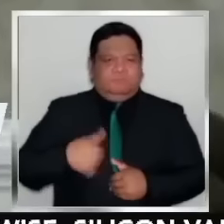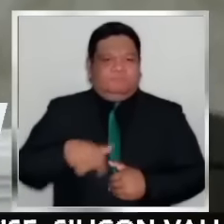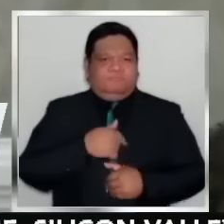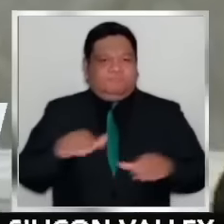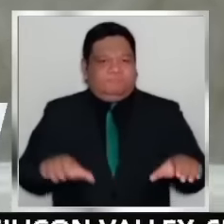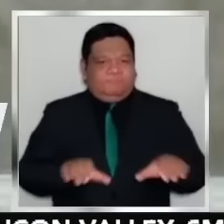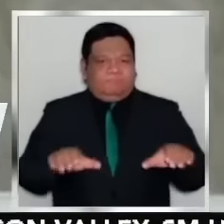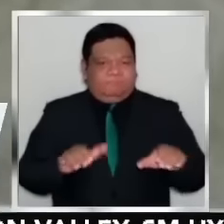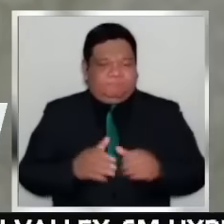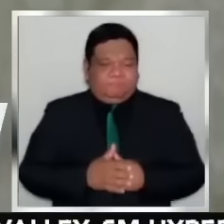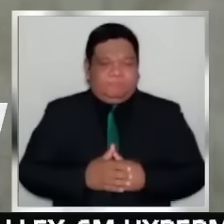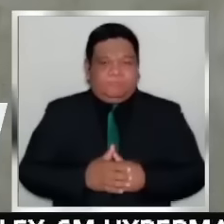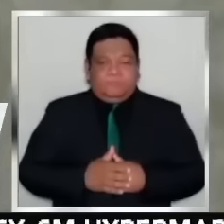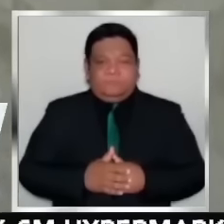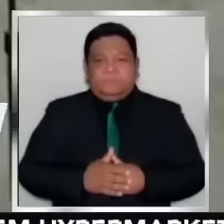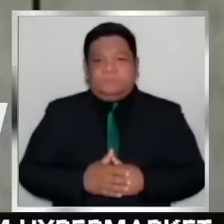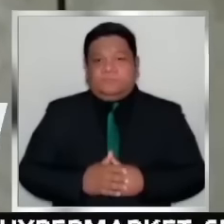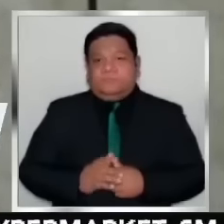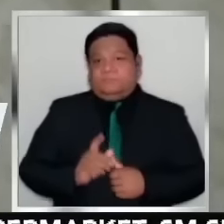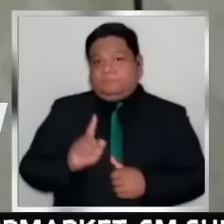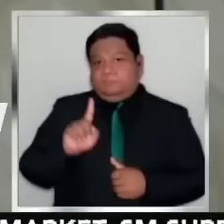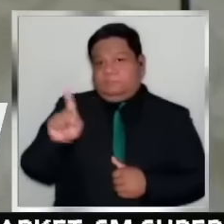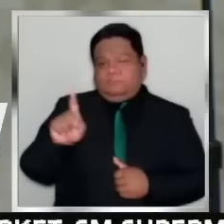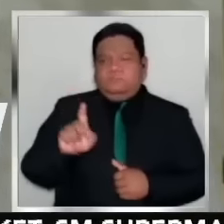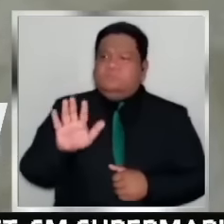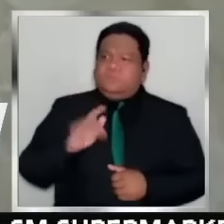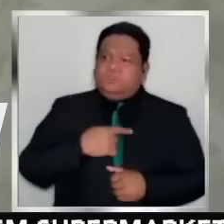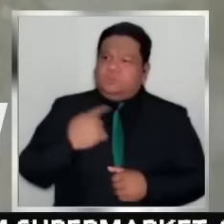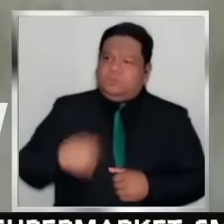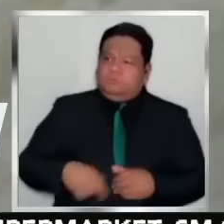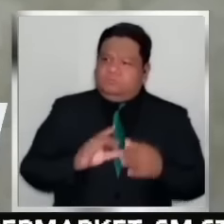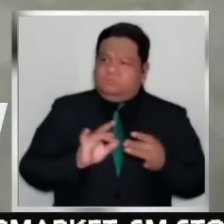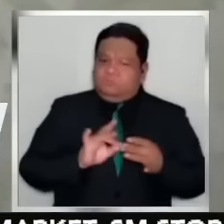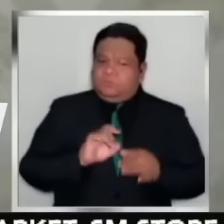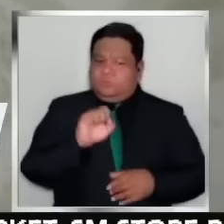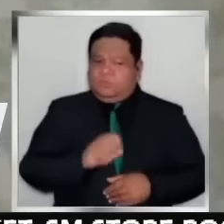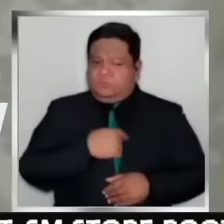the South China Sea should not be used as a